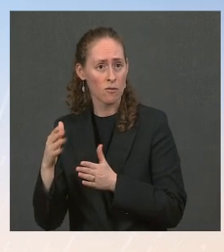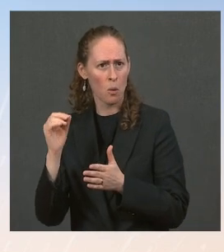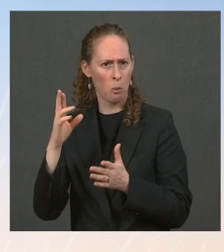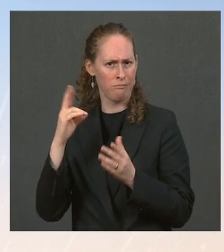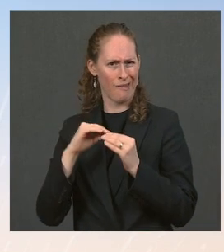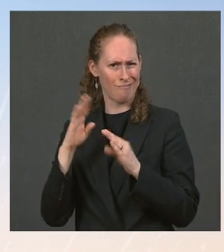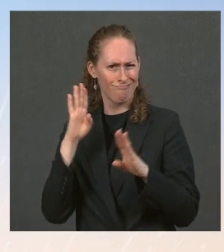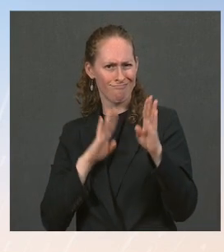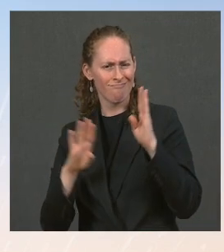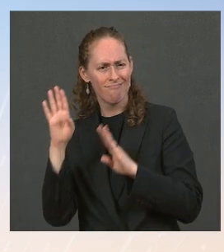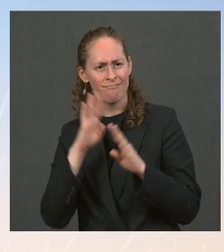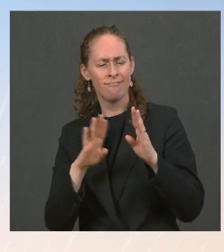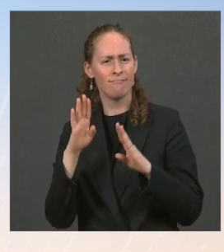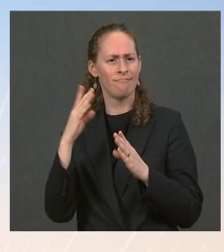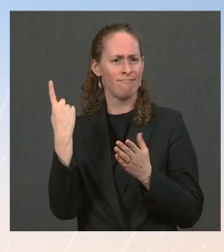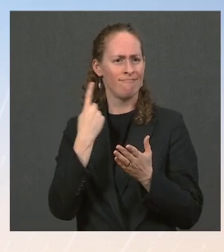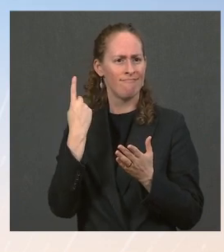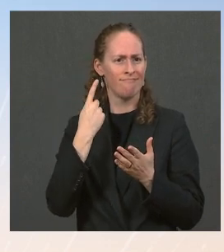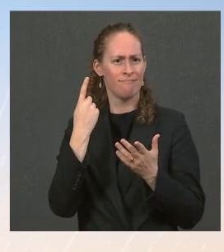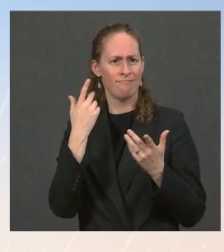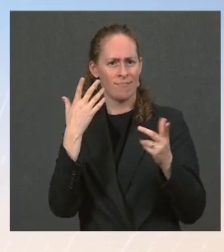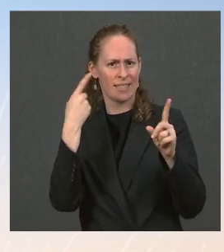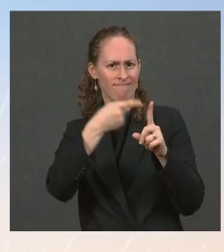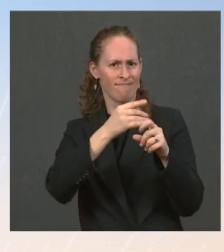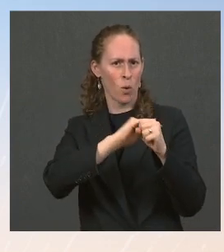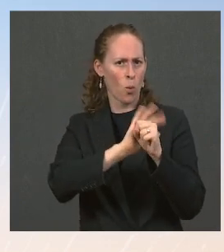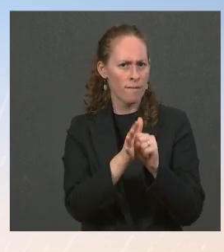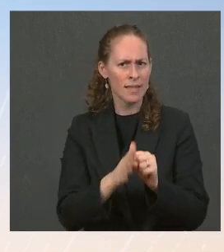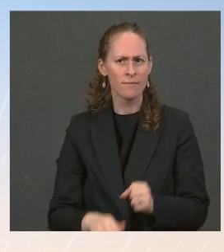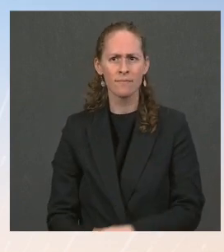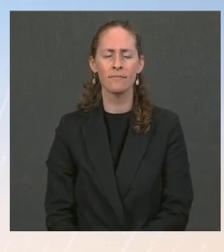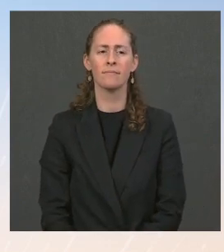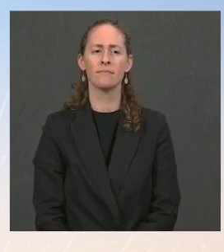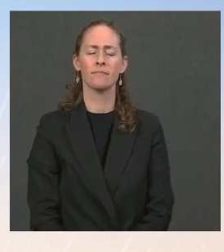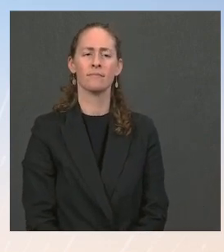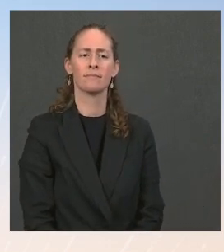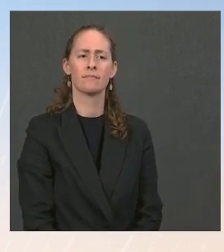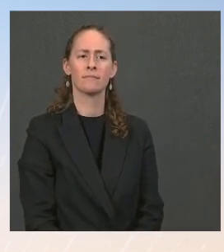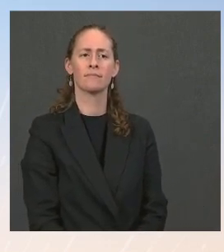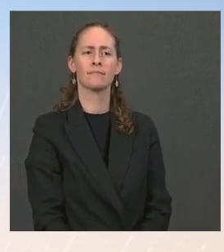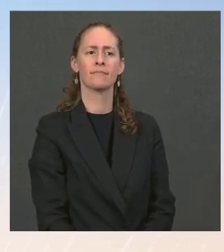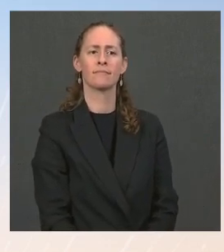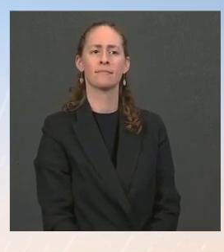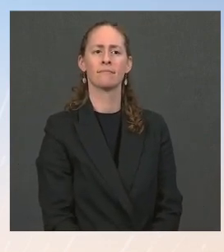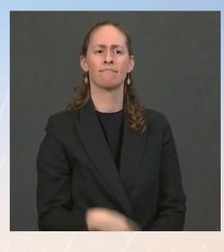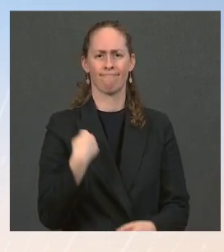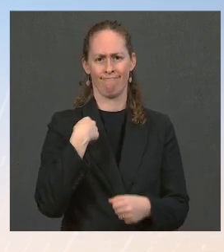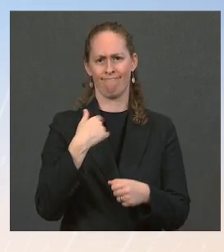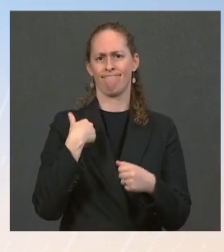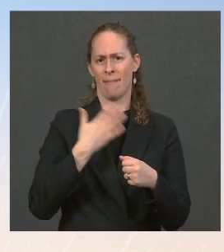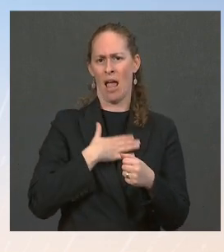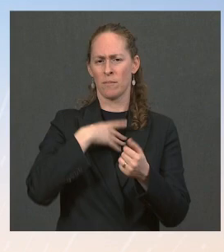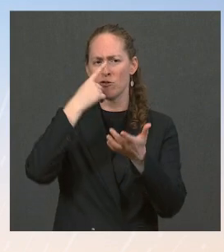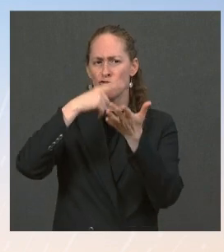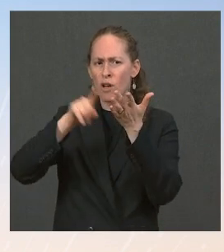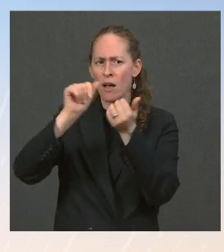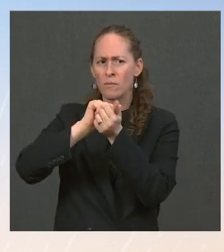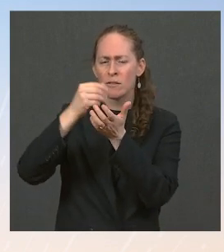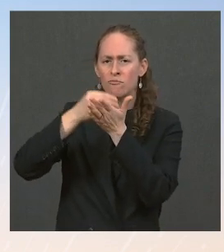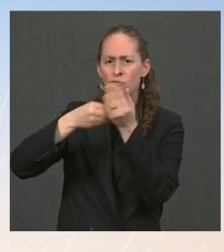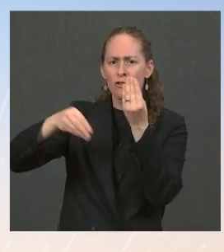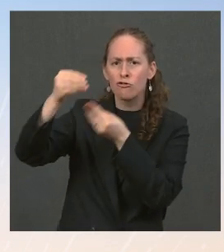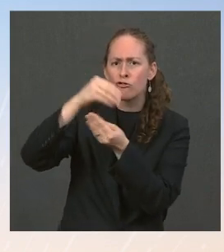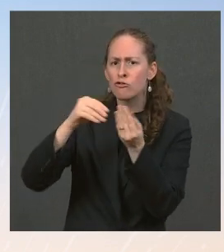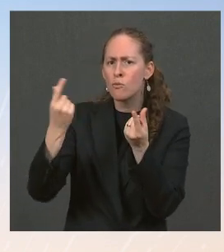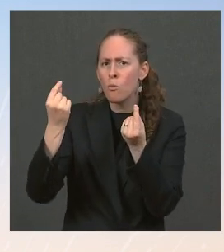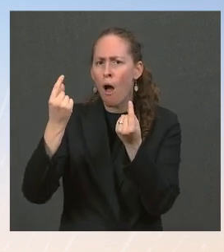from that particular company? Well, as I said the other day, and I'm happy to talk to the Treasury team to see if there's anything more we can offer. Obviously, the